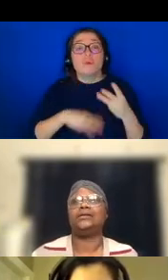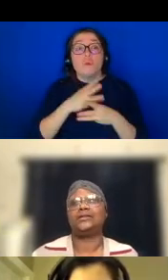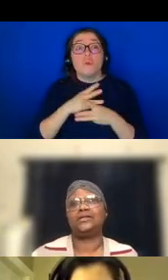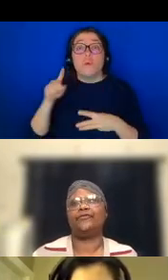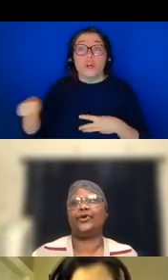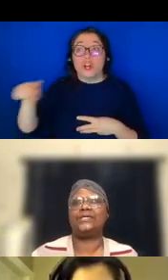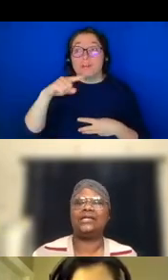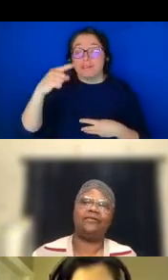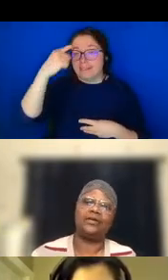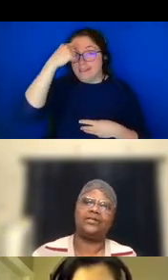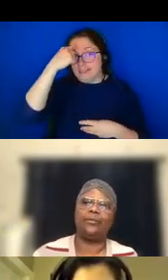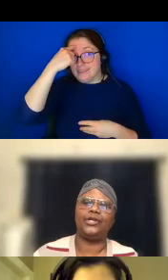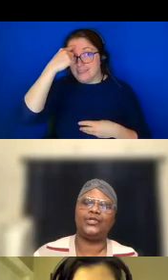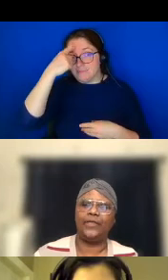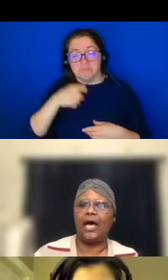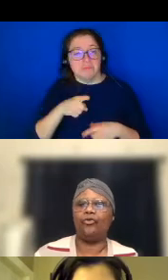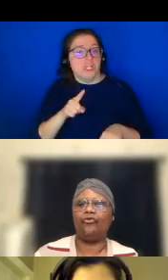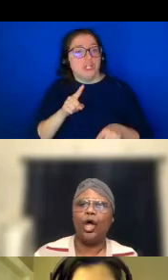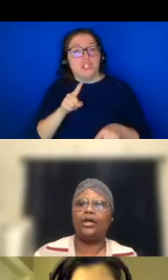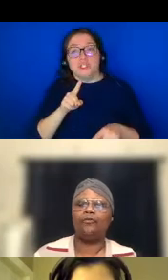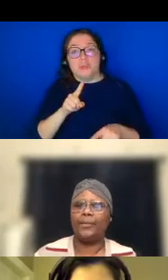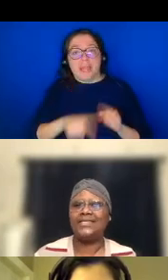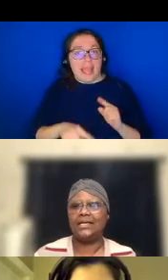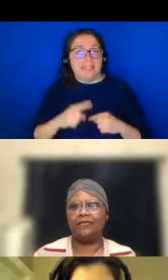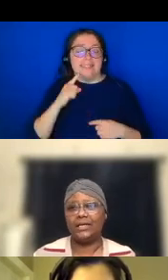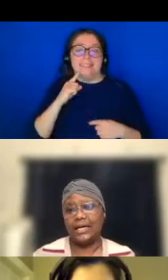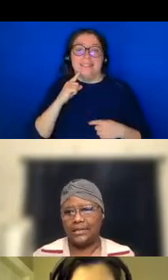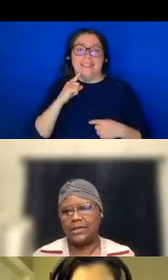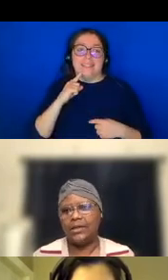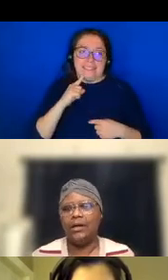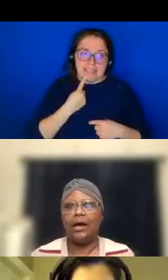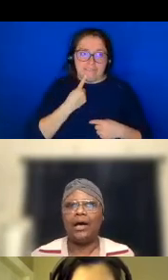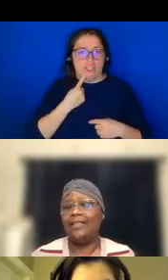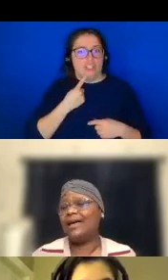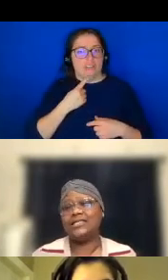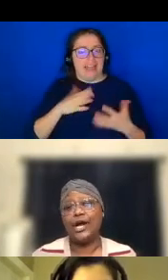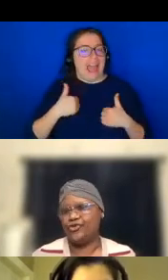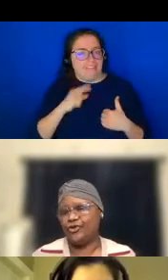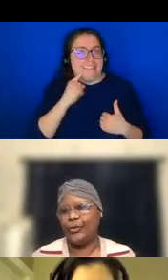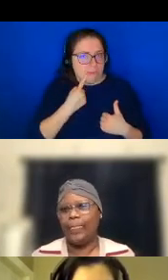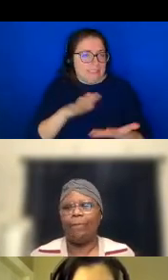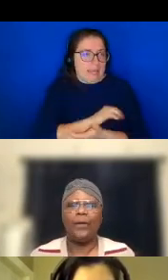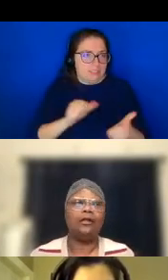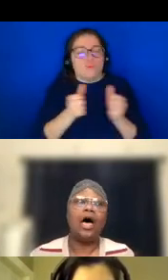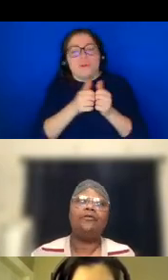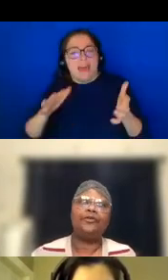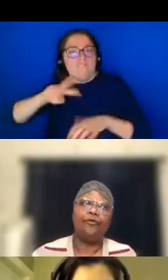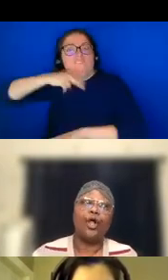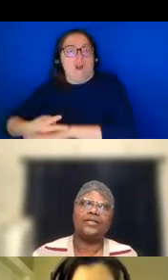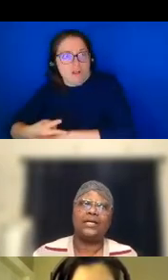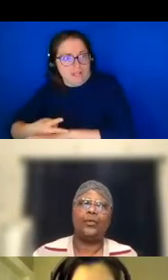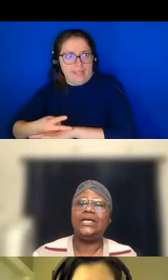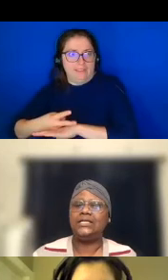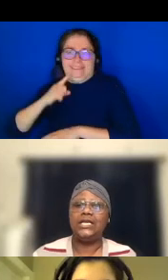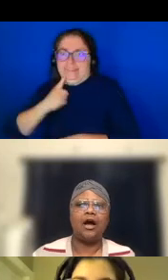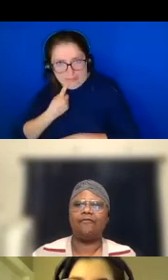can't suffer significant damage without falling from a significant height. And that's not true. A lot of the falls